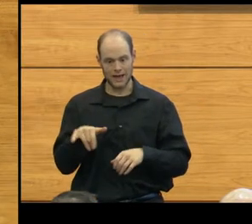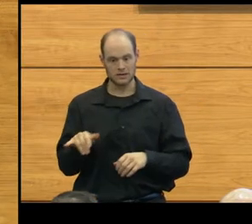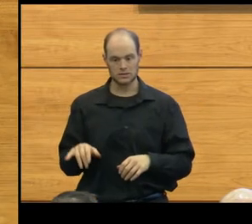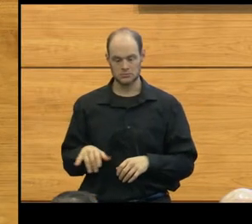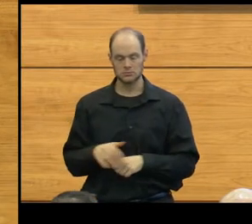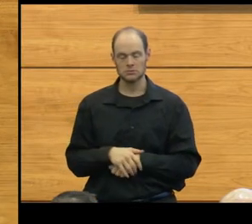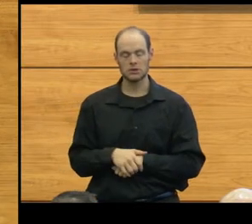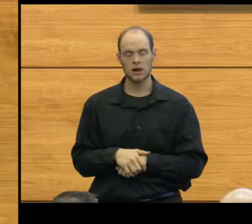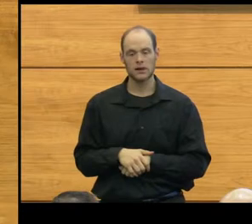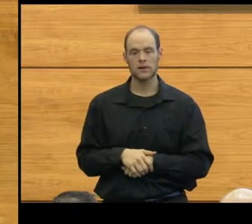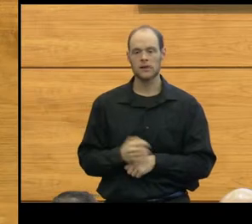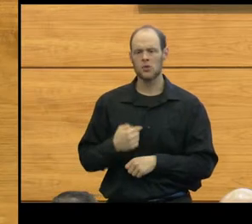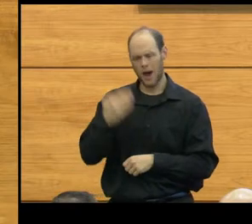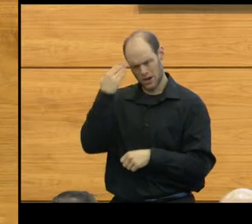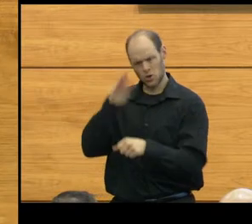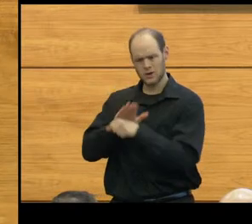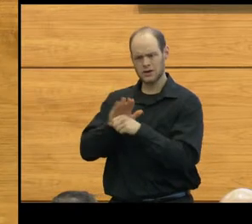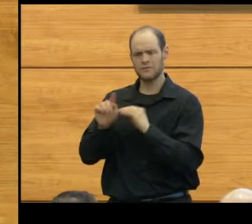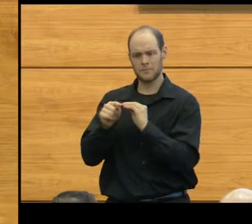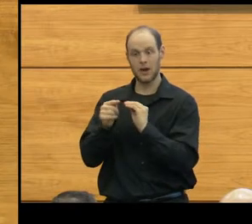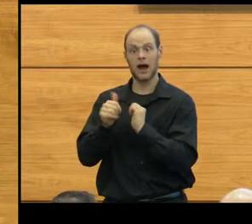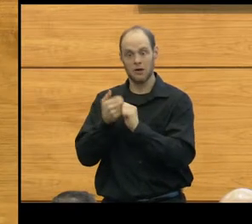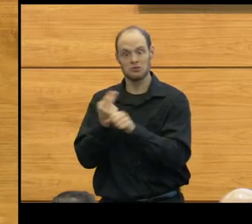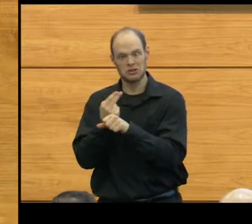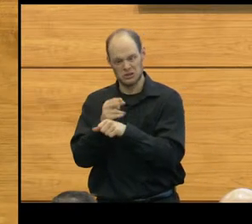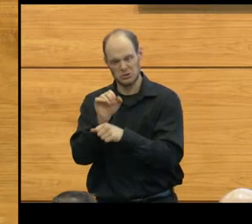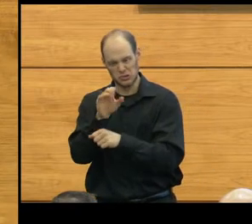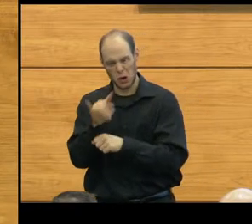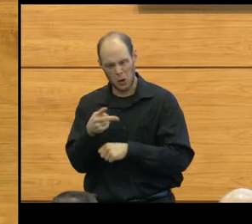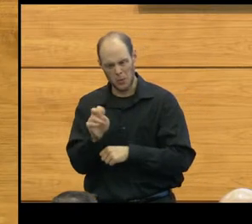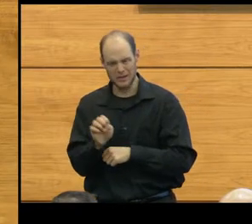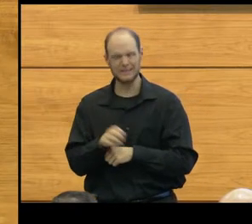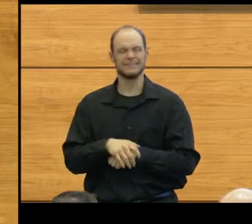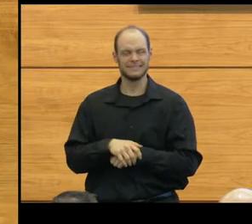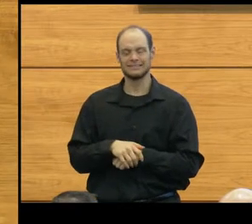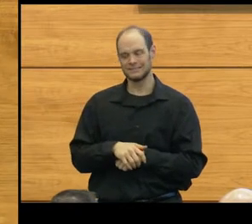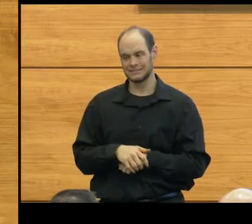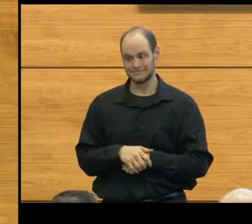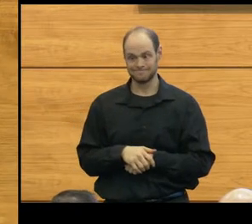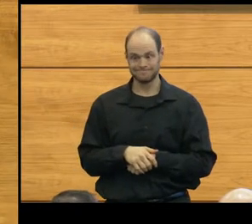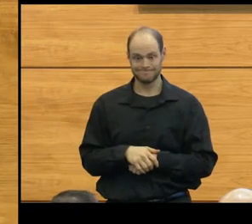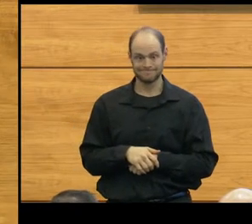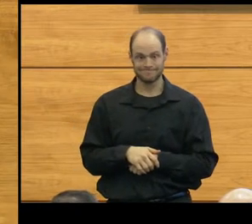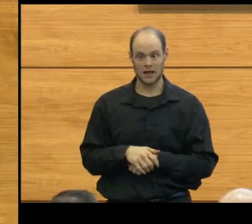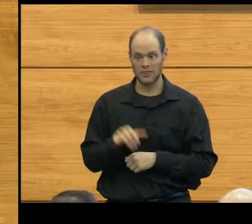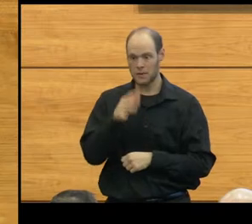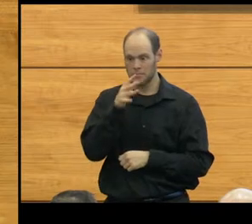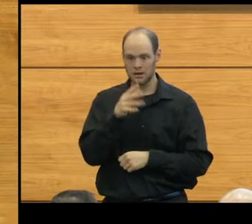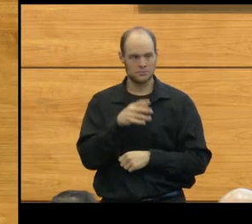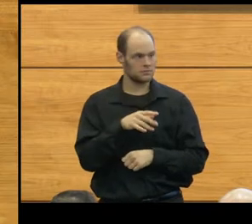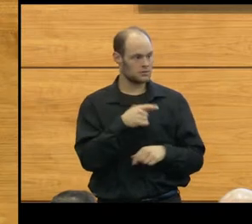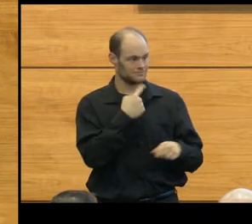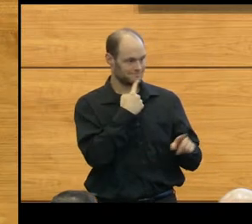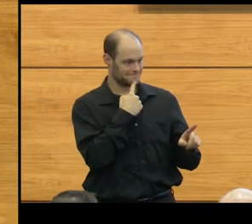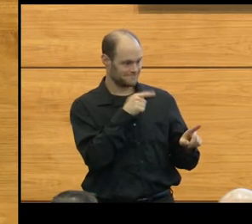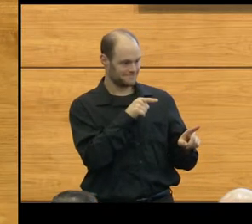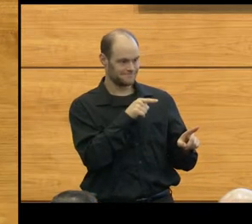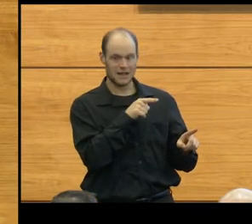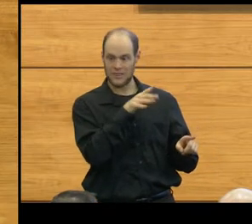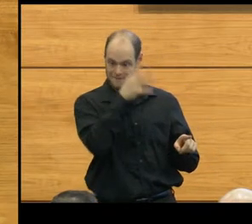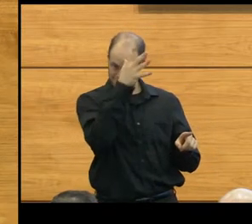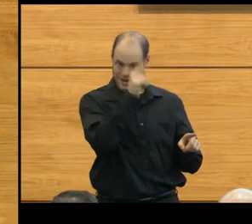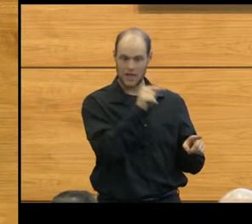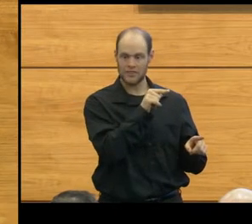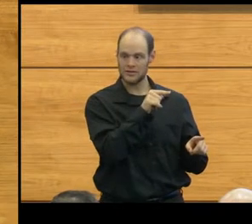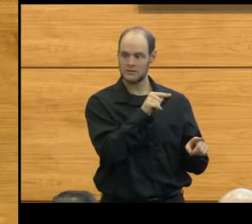so I think I know enough about how to use the scope and the anatomy to be able to do it. And that mom had the ability, and that